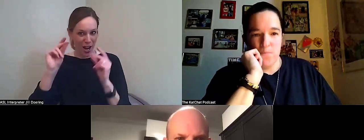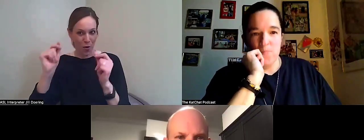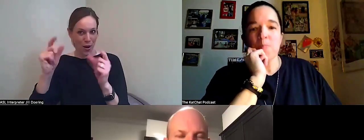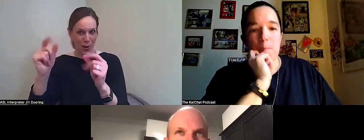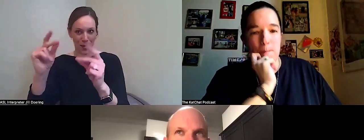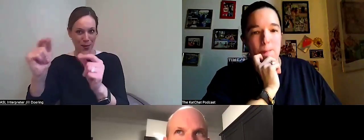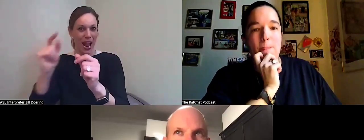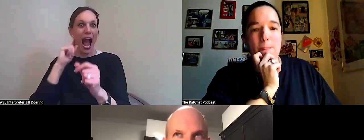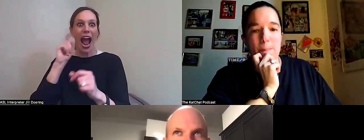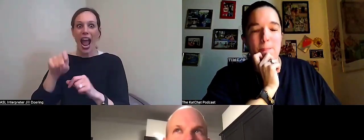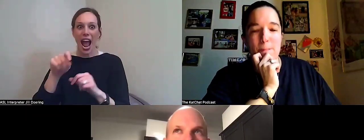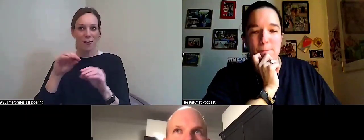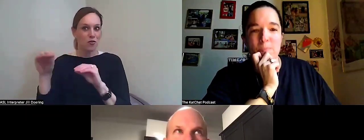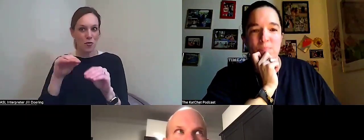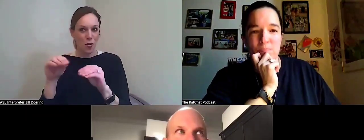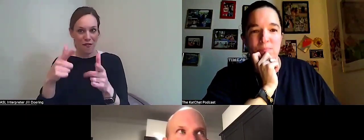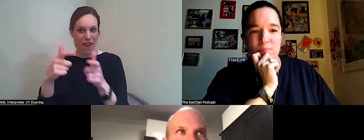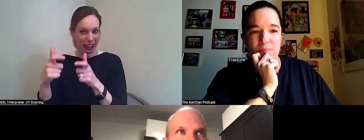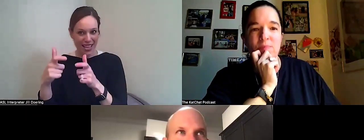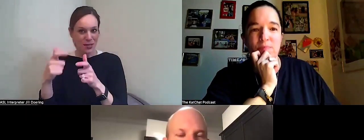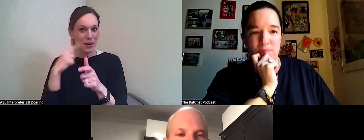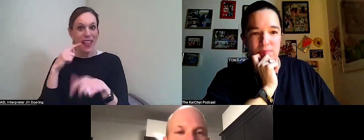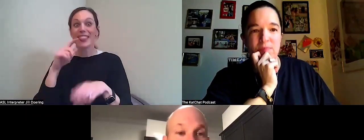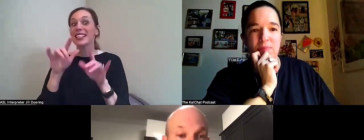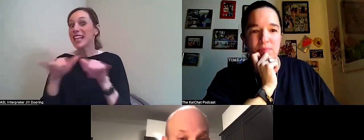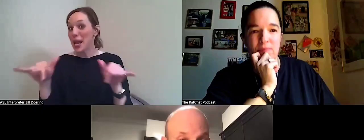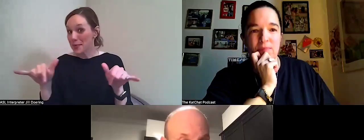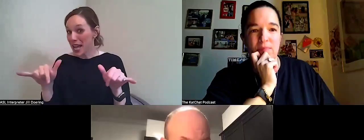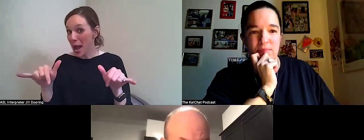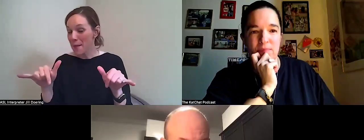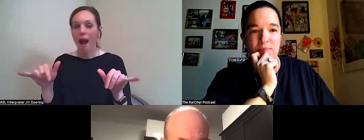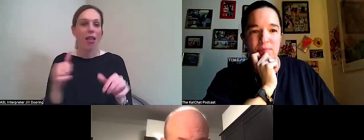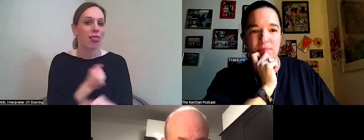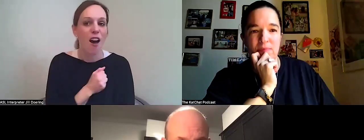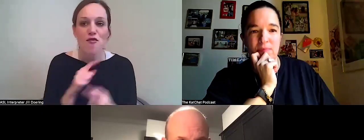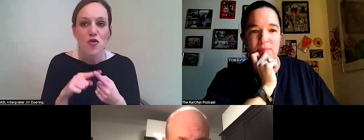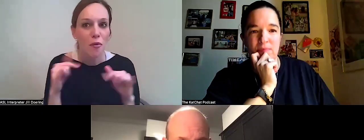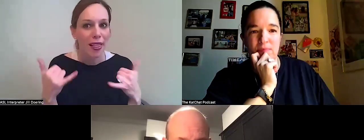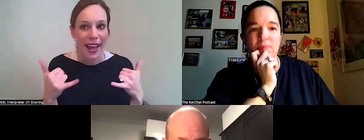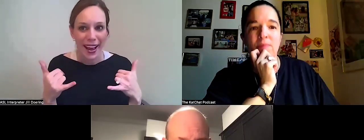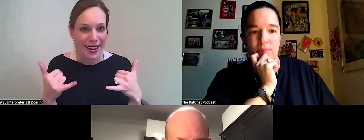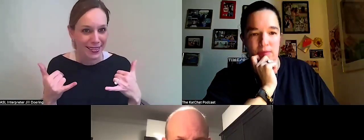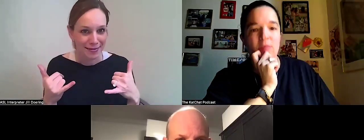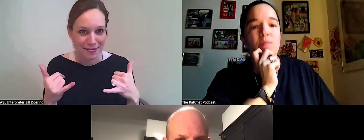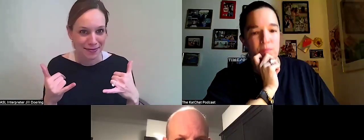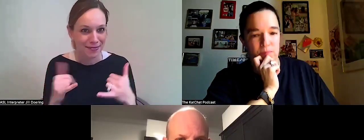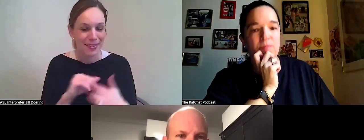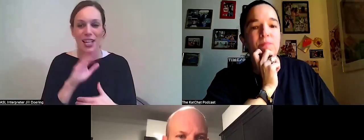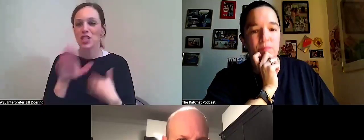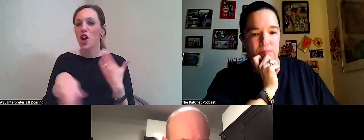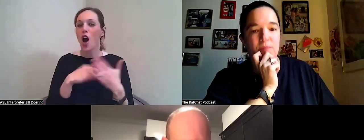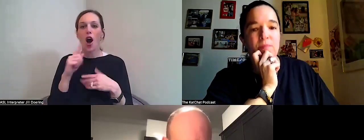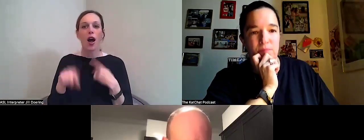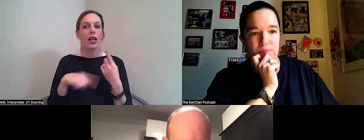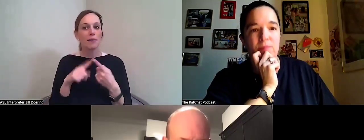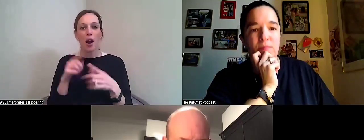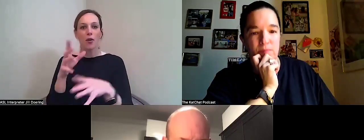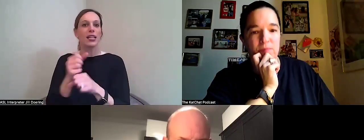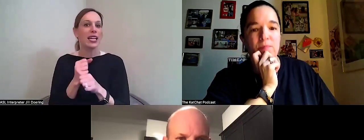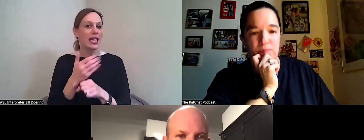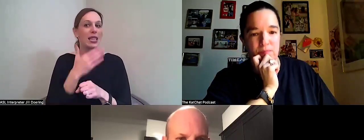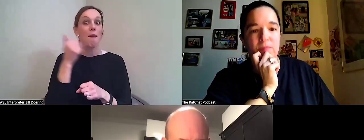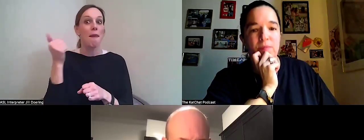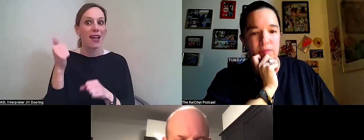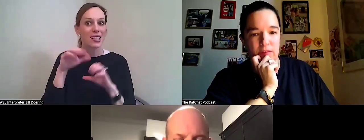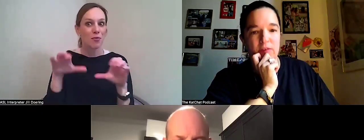fast, but at the same time, I love to play. And it's all about getting the best performance. And